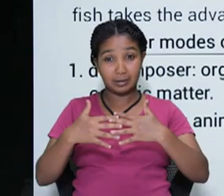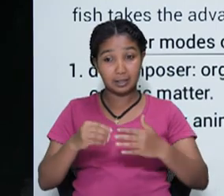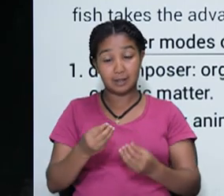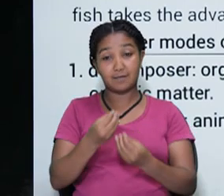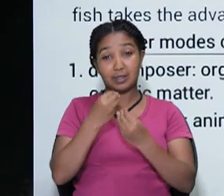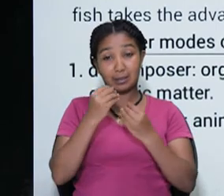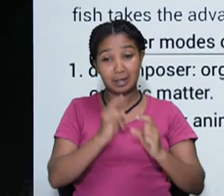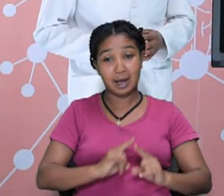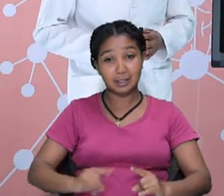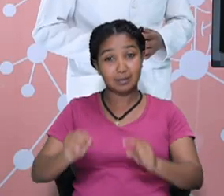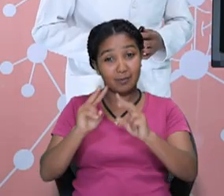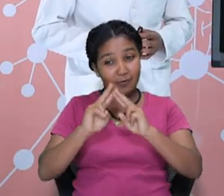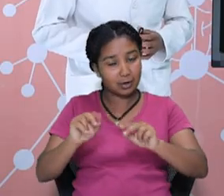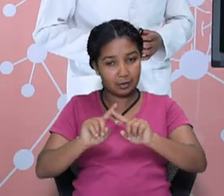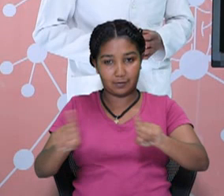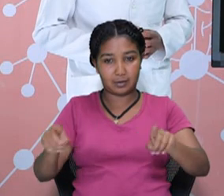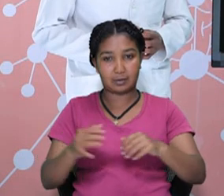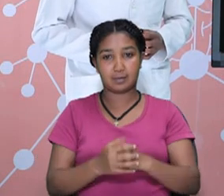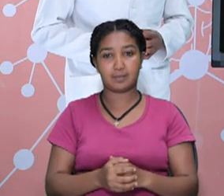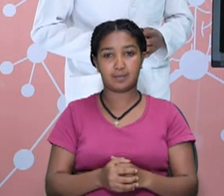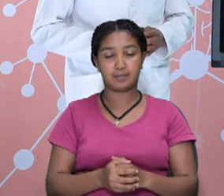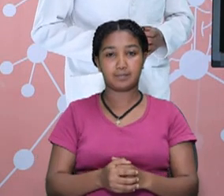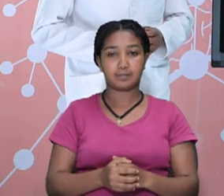their feeding mechanisms is very different.